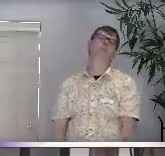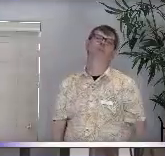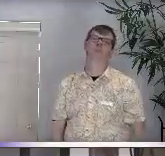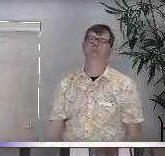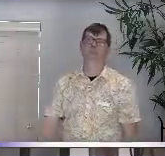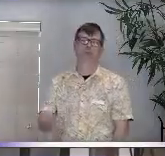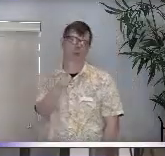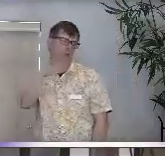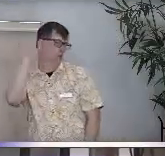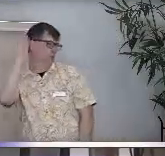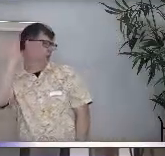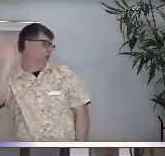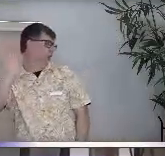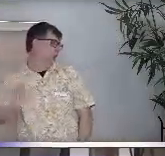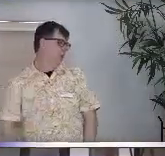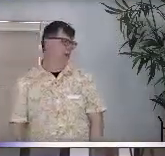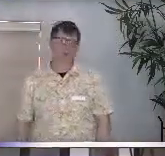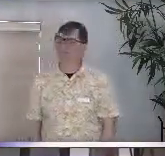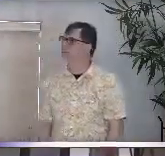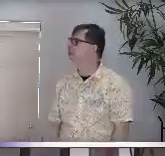Did you hear that? My time's perfect.